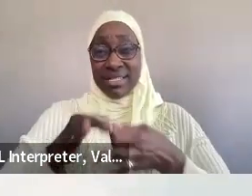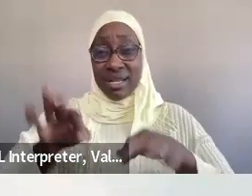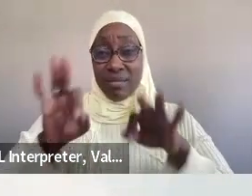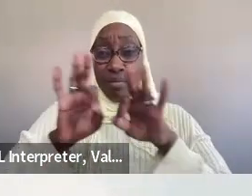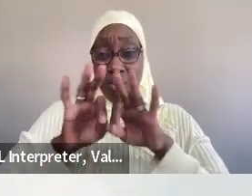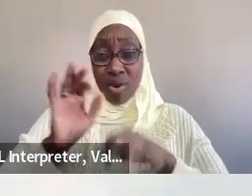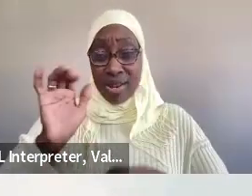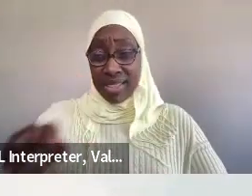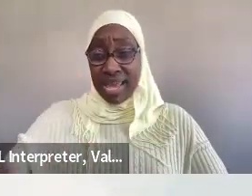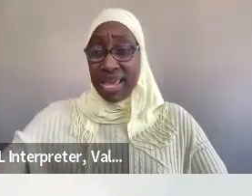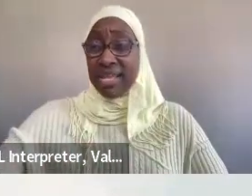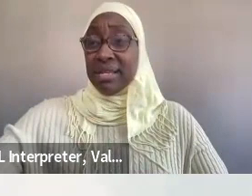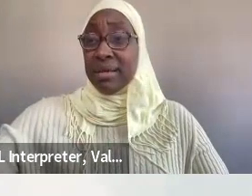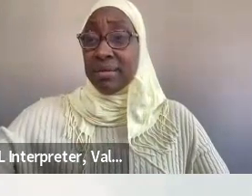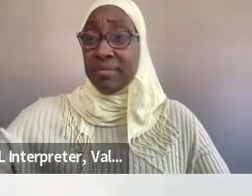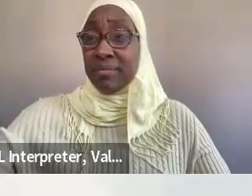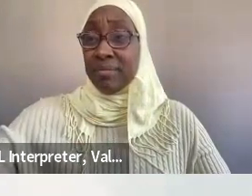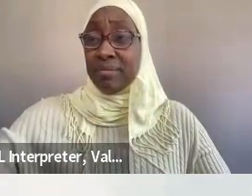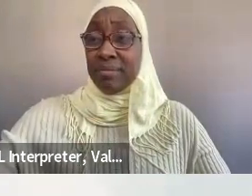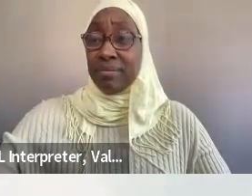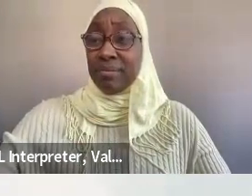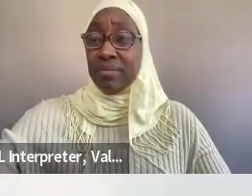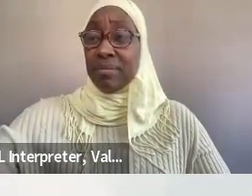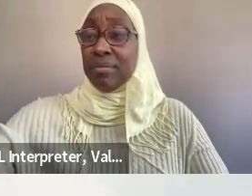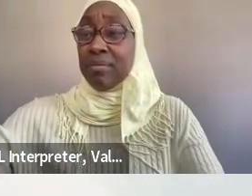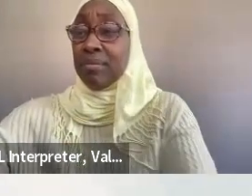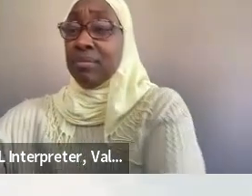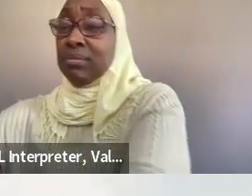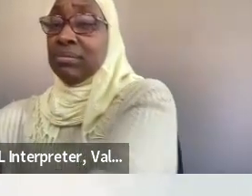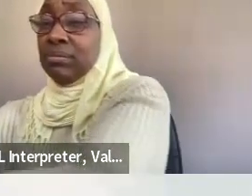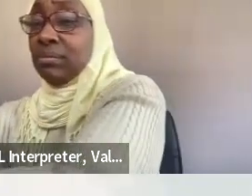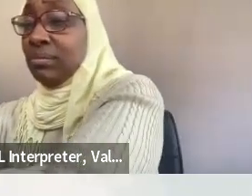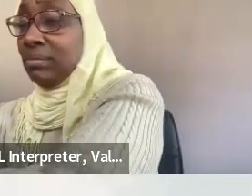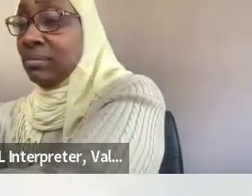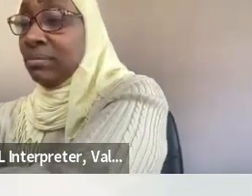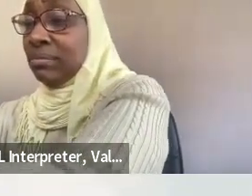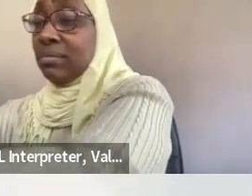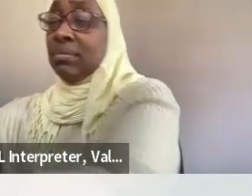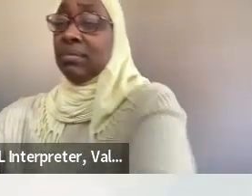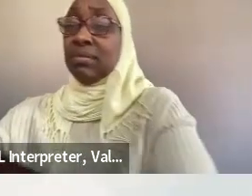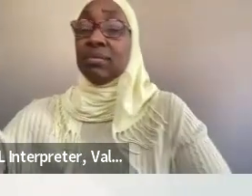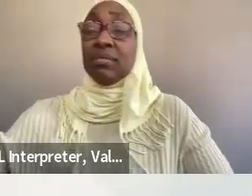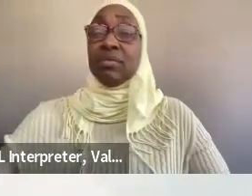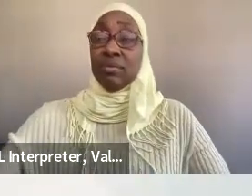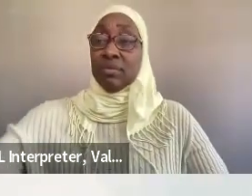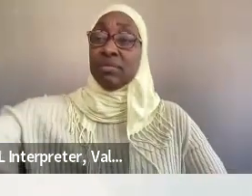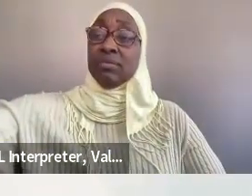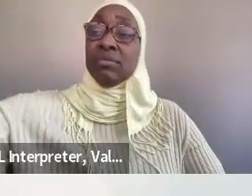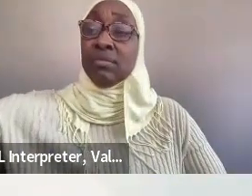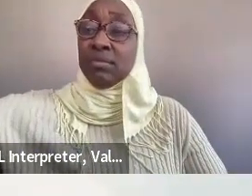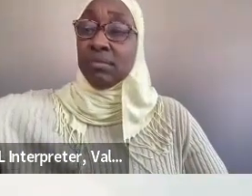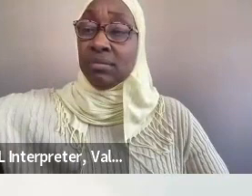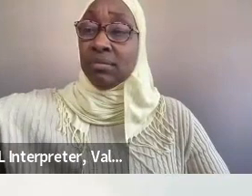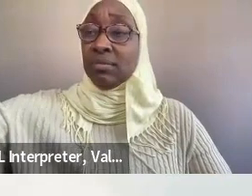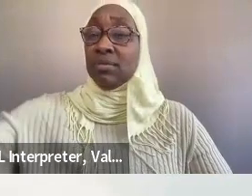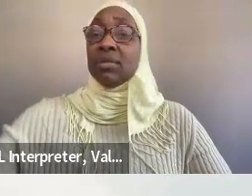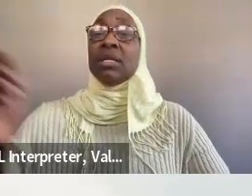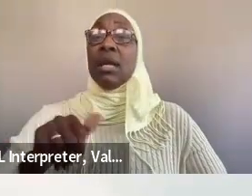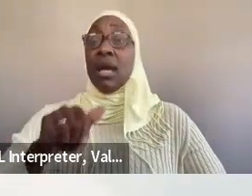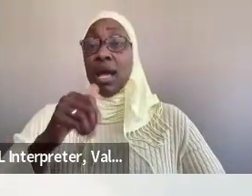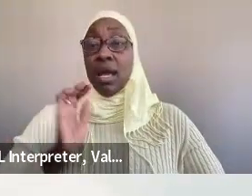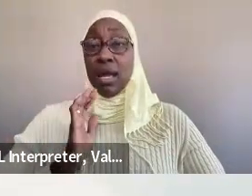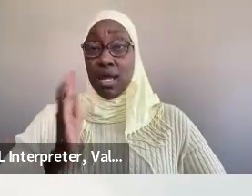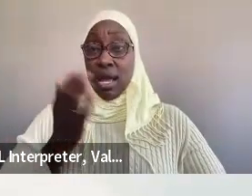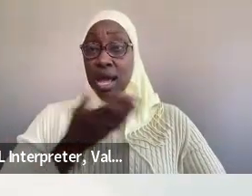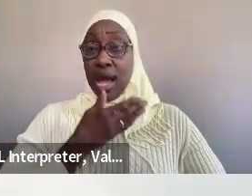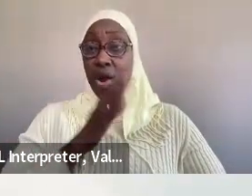since our founding, members and eBoard members have since gone on to form other groups and initiatives in their own respective colleges. One example of